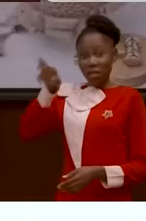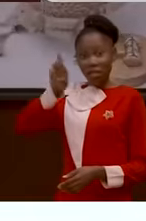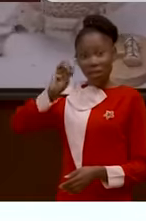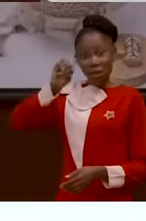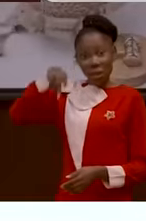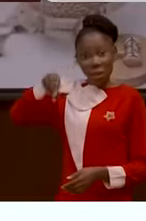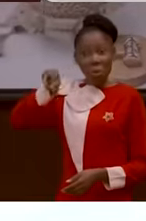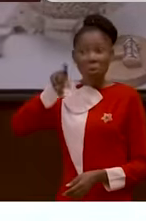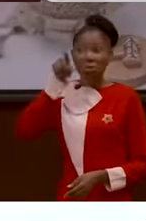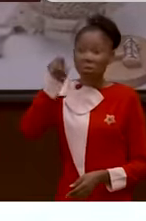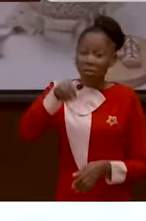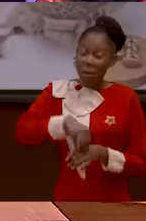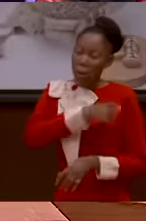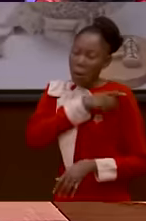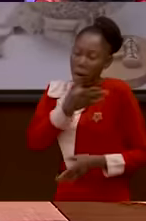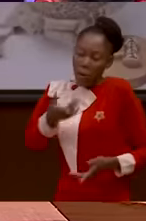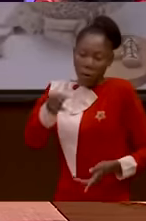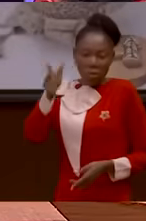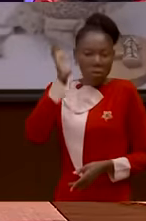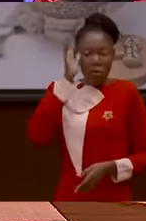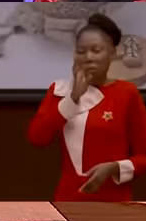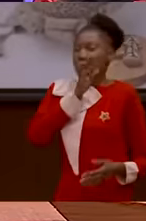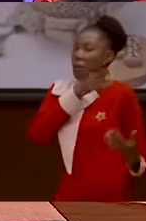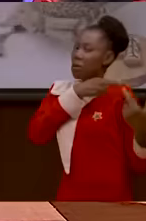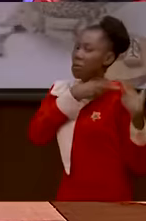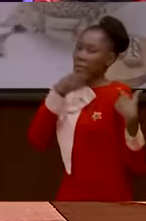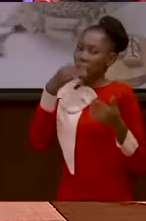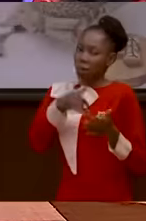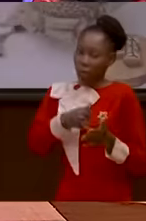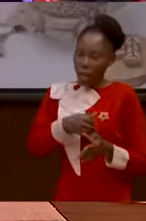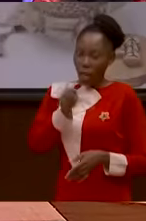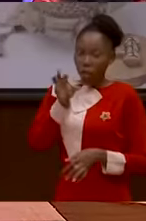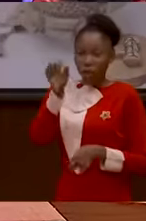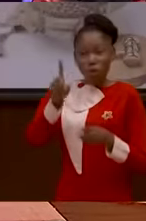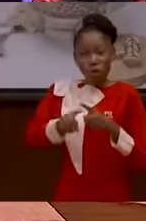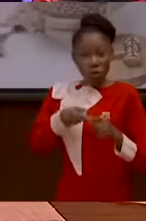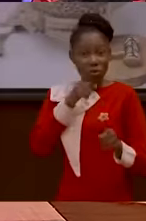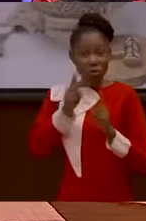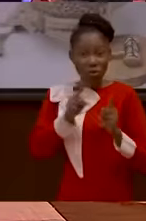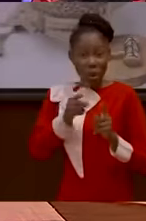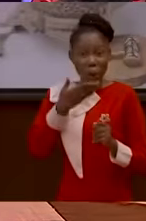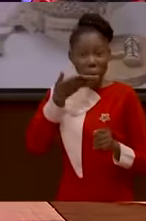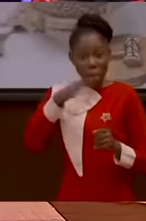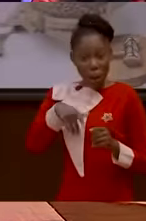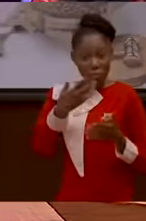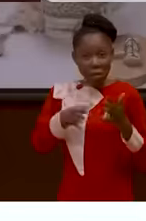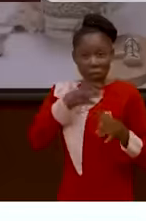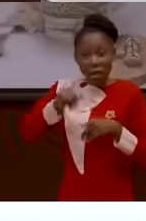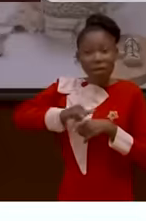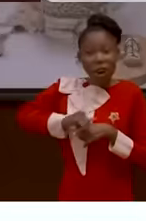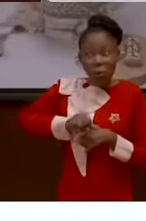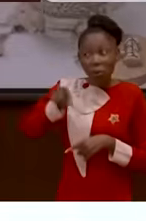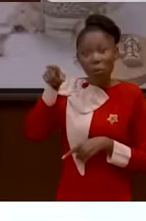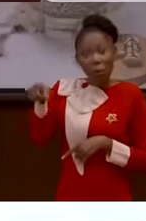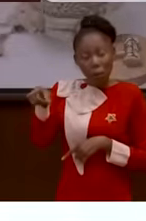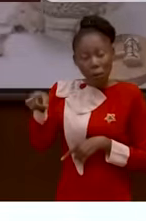one that the police will tie down. You will be the one that will leave. So, what you see, you have evidence to back it